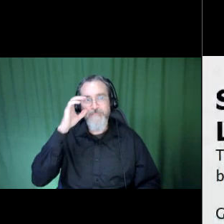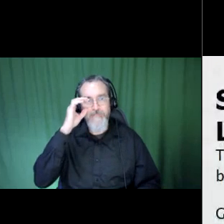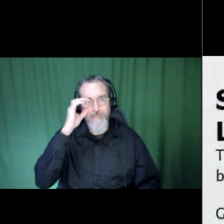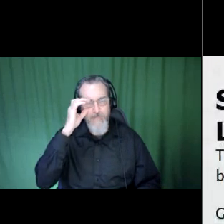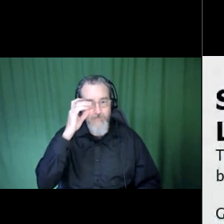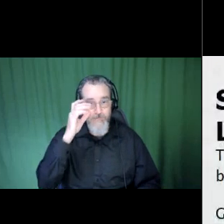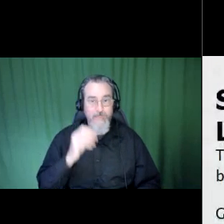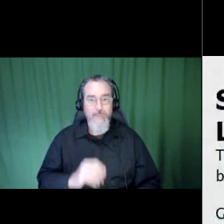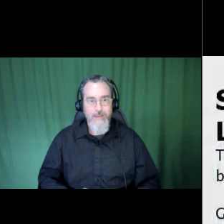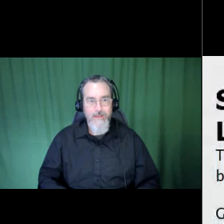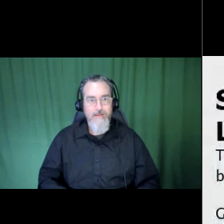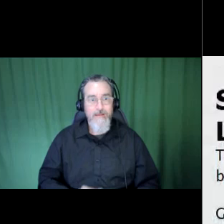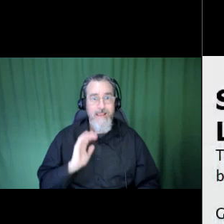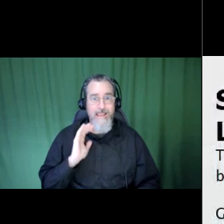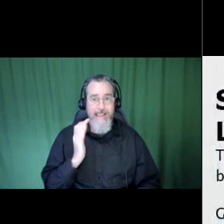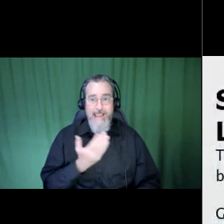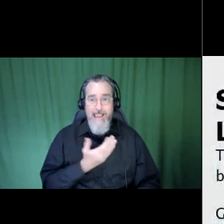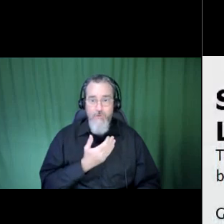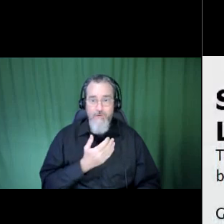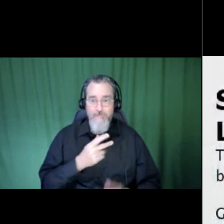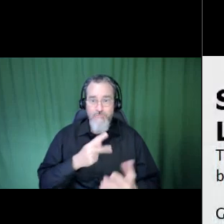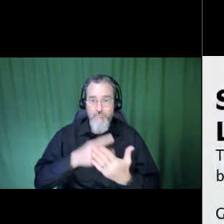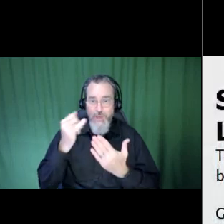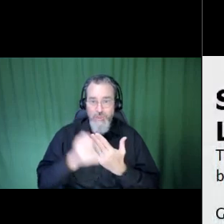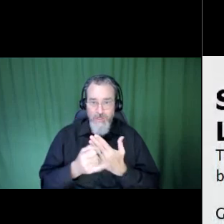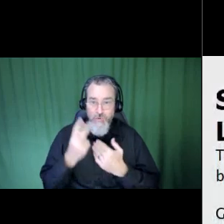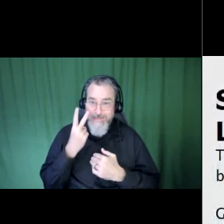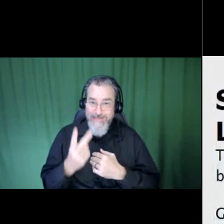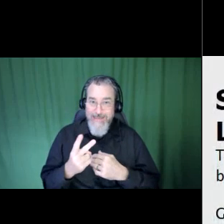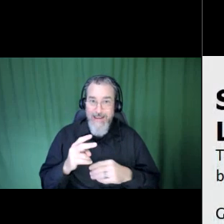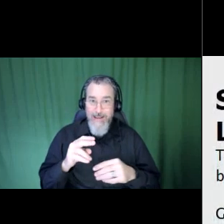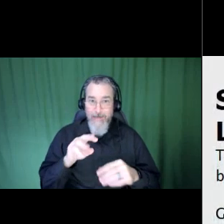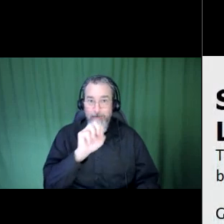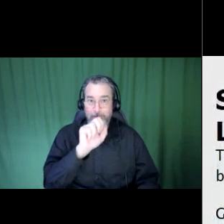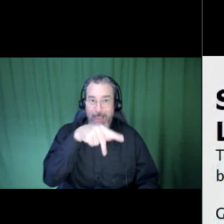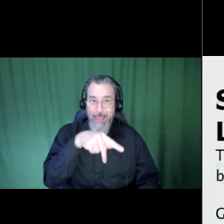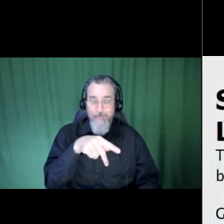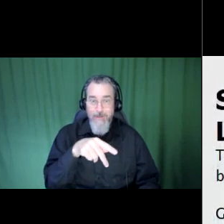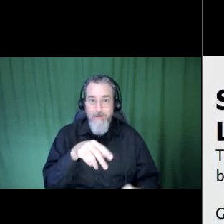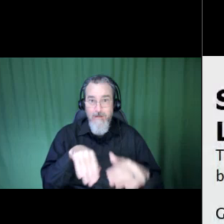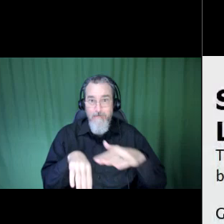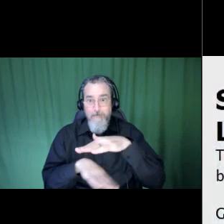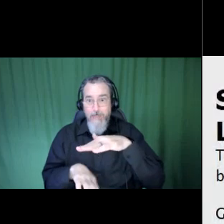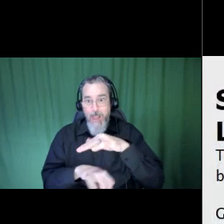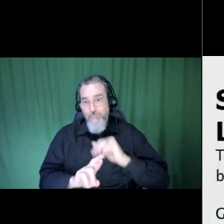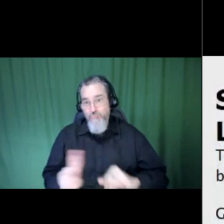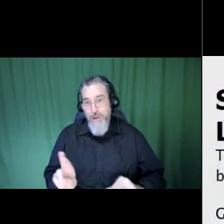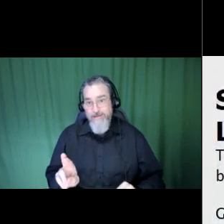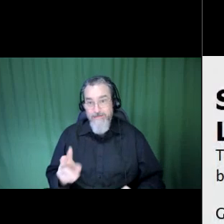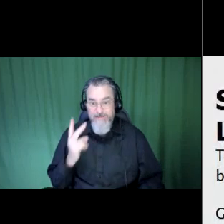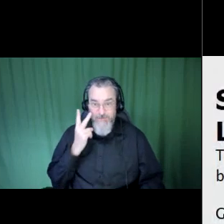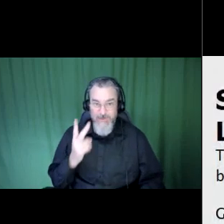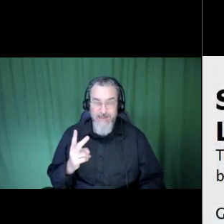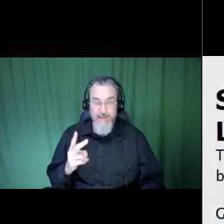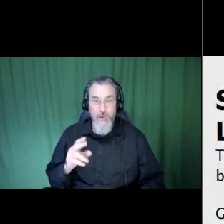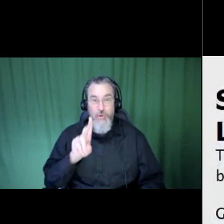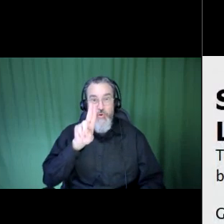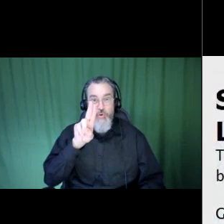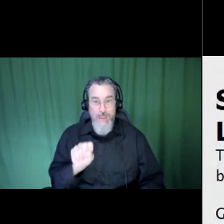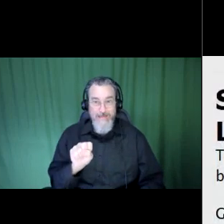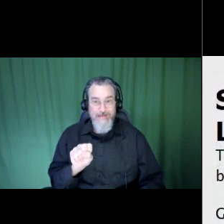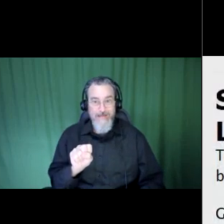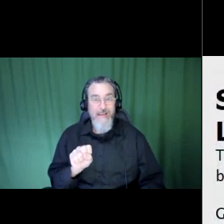It's a very vast region. If you see the map on the bottom right, it's showing you that if you were to properly map the state of Alaska on top of the continental US, we would be